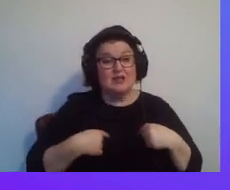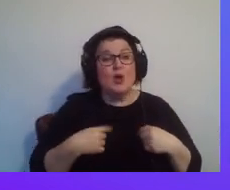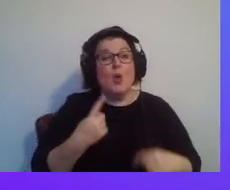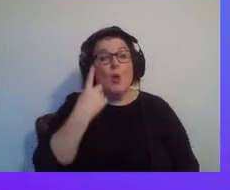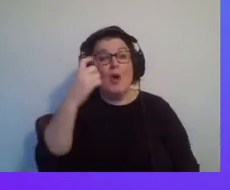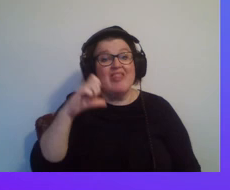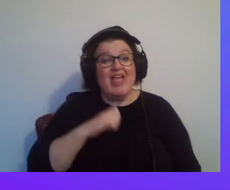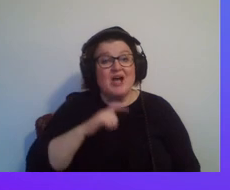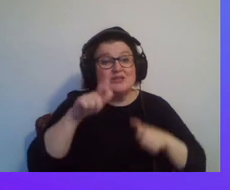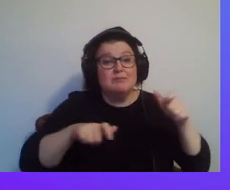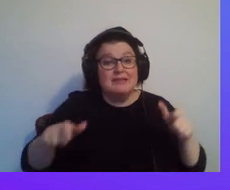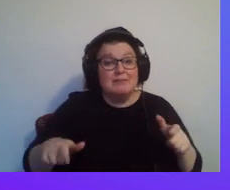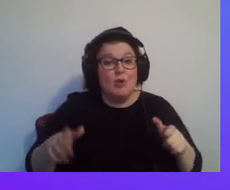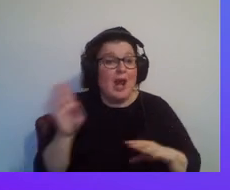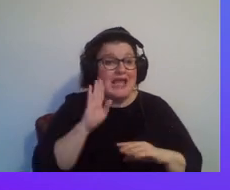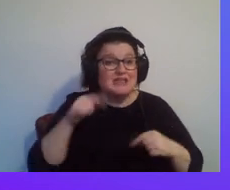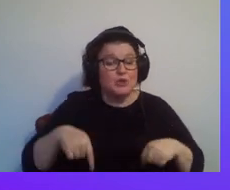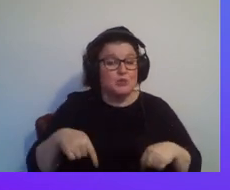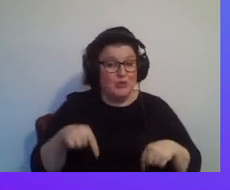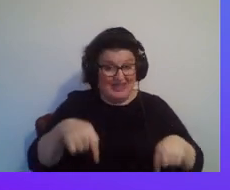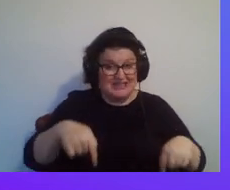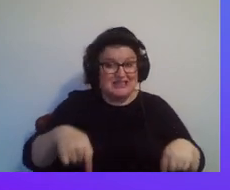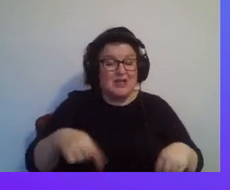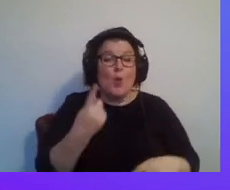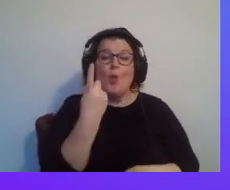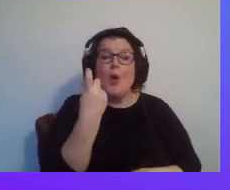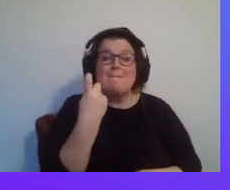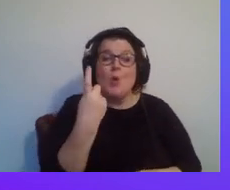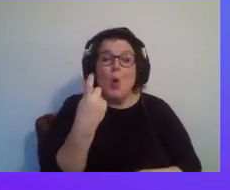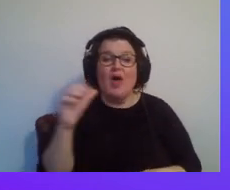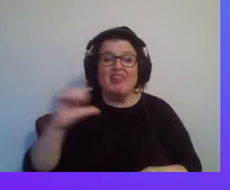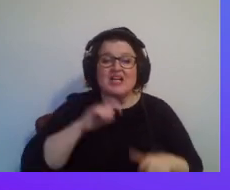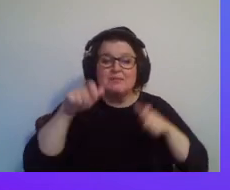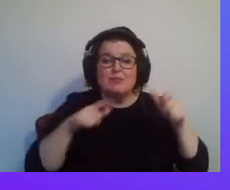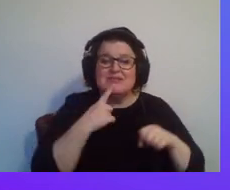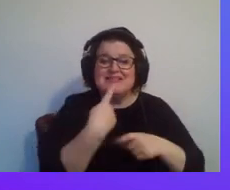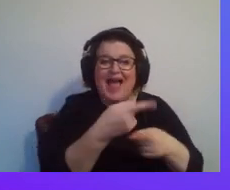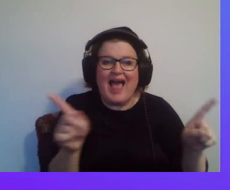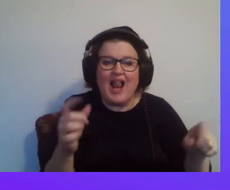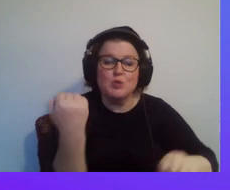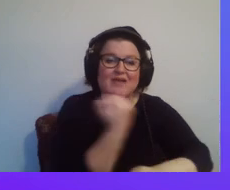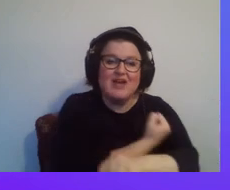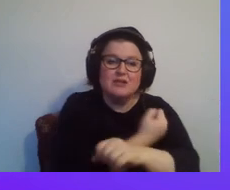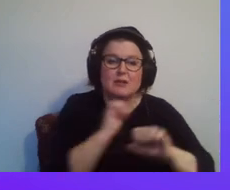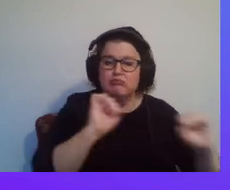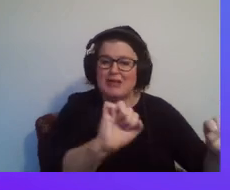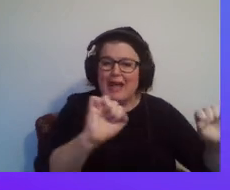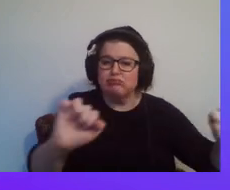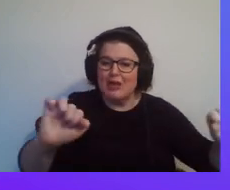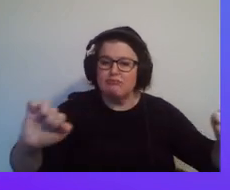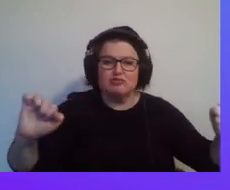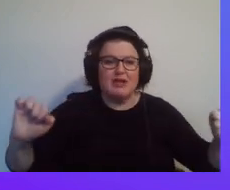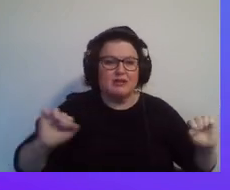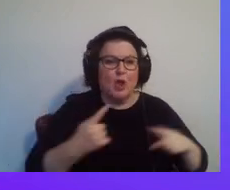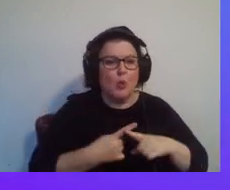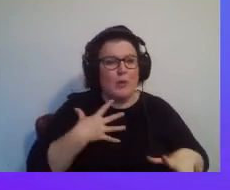people yourselves all to get vaccinated, then we can actually do this and protect our communities faster than the COVID